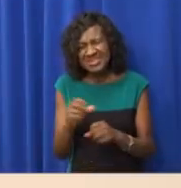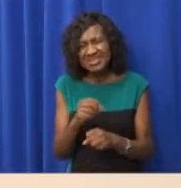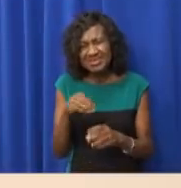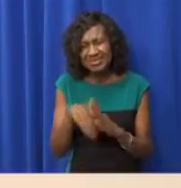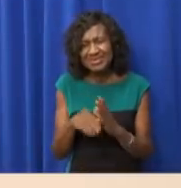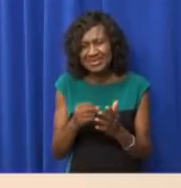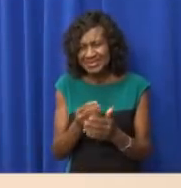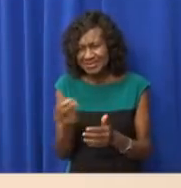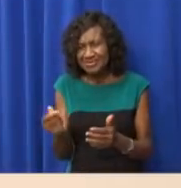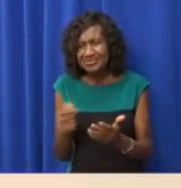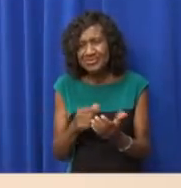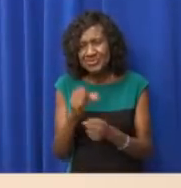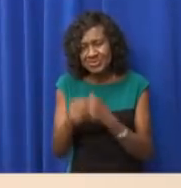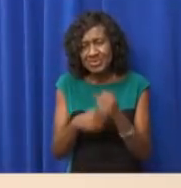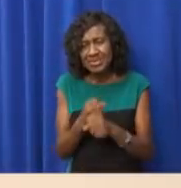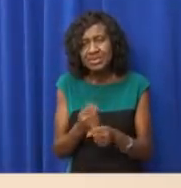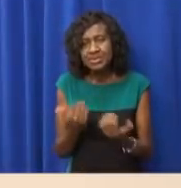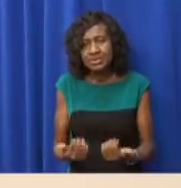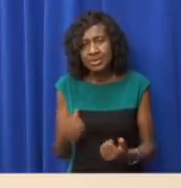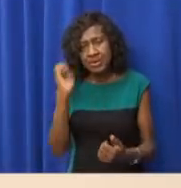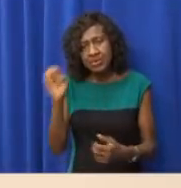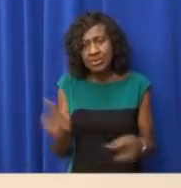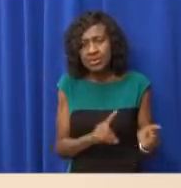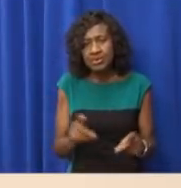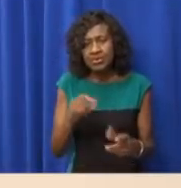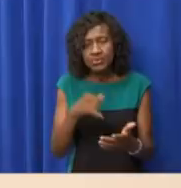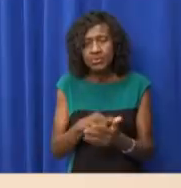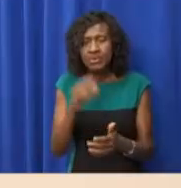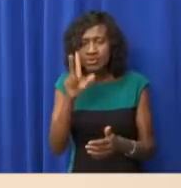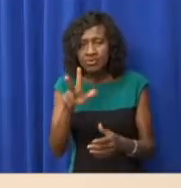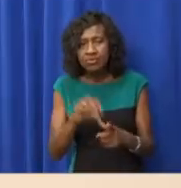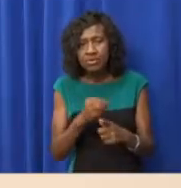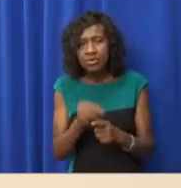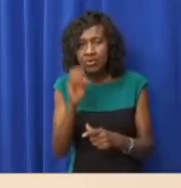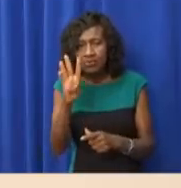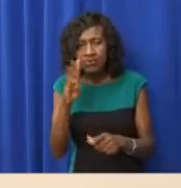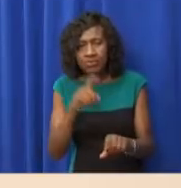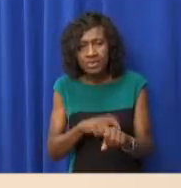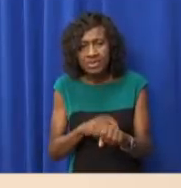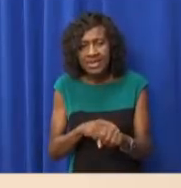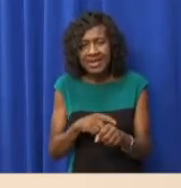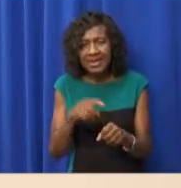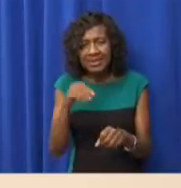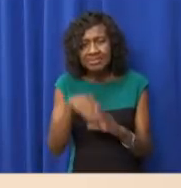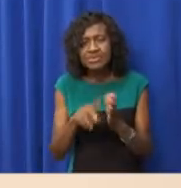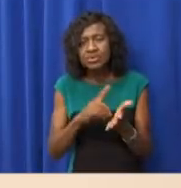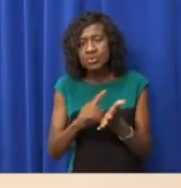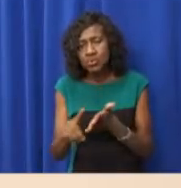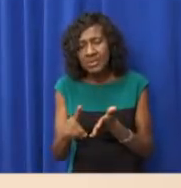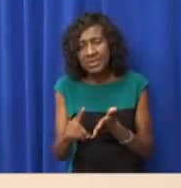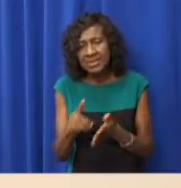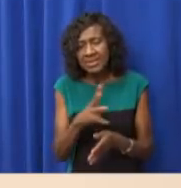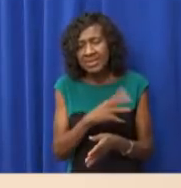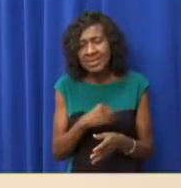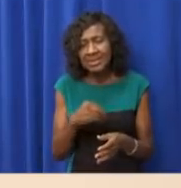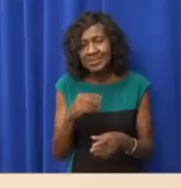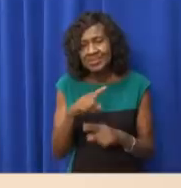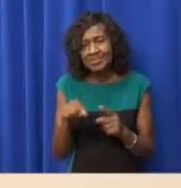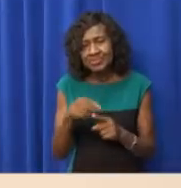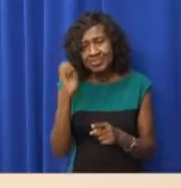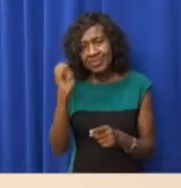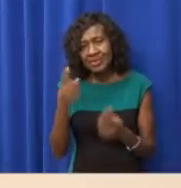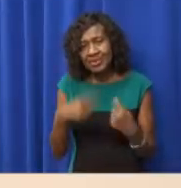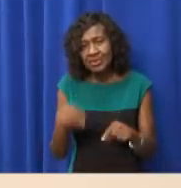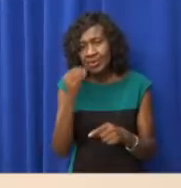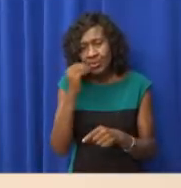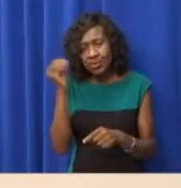3 or 4 times a week now, and that's going very well. And then I turn on, as soon as I get back home and I